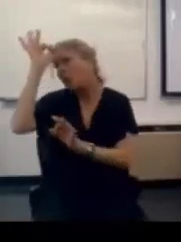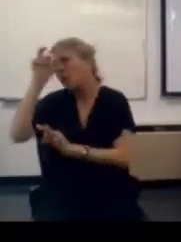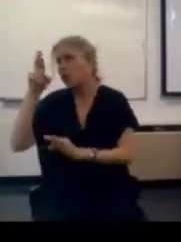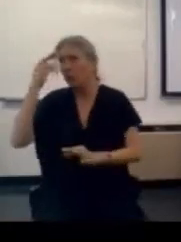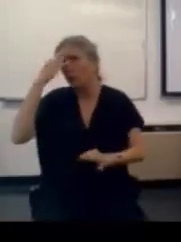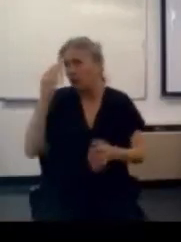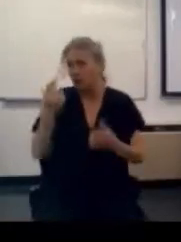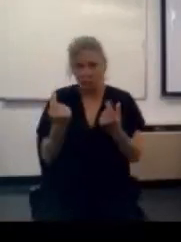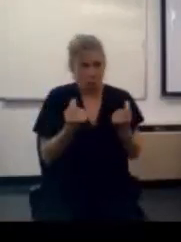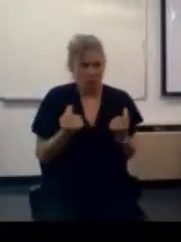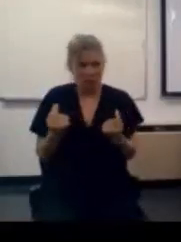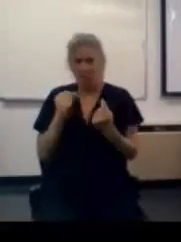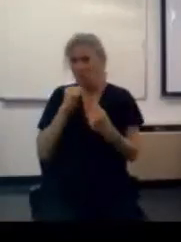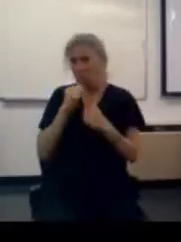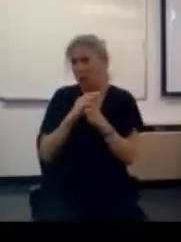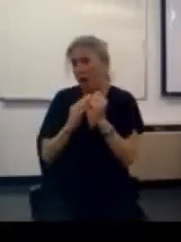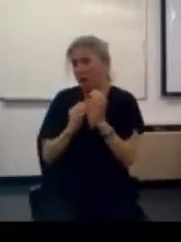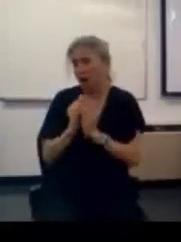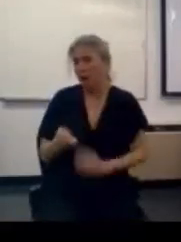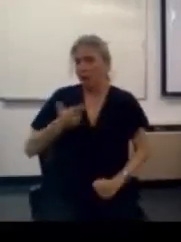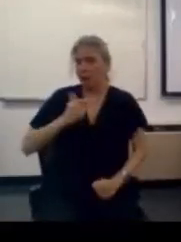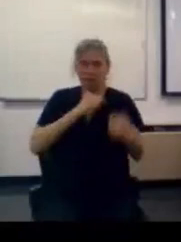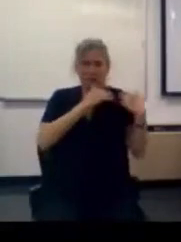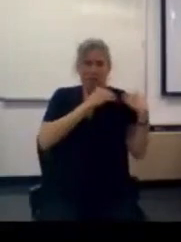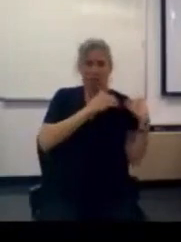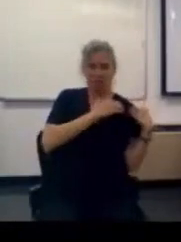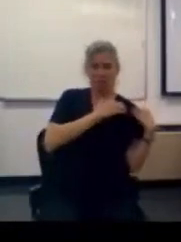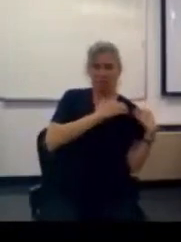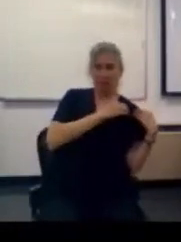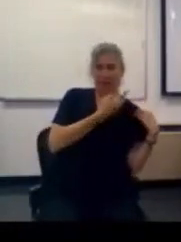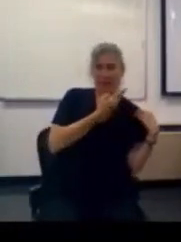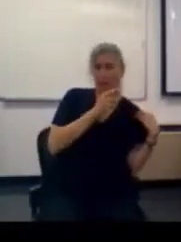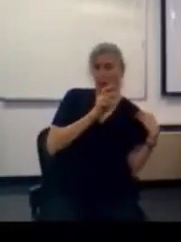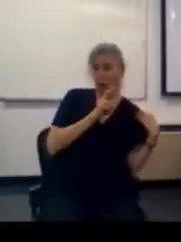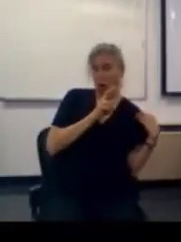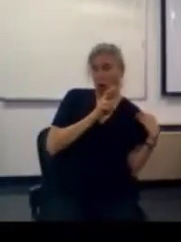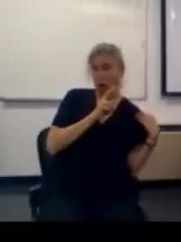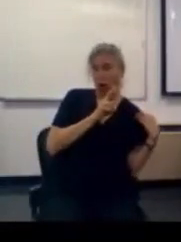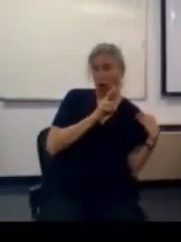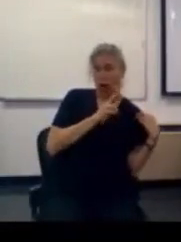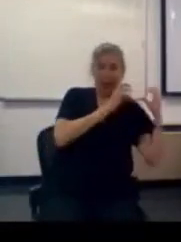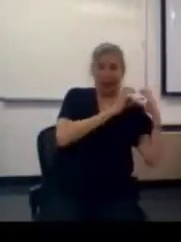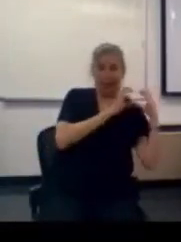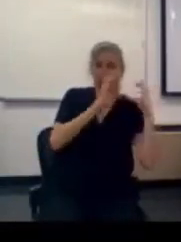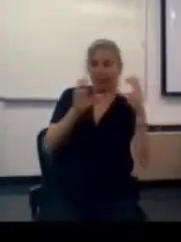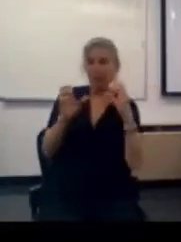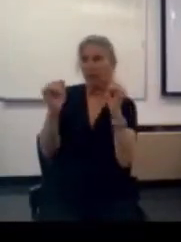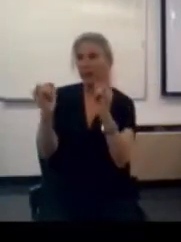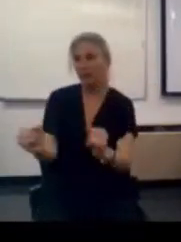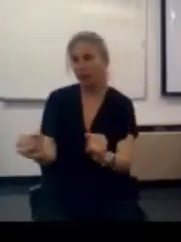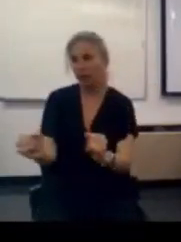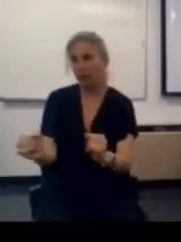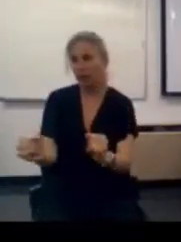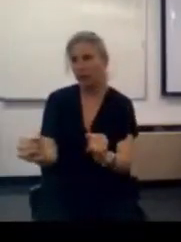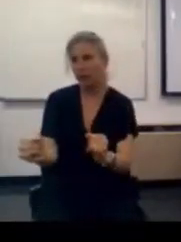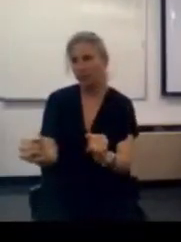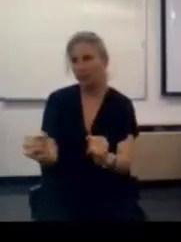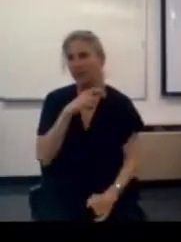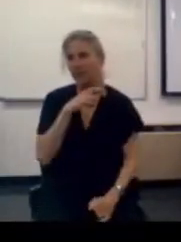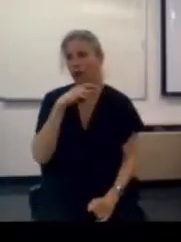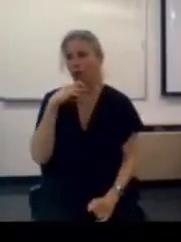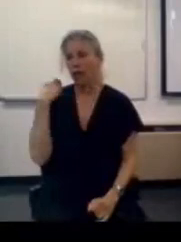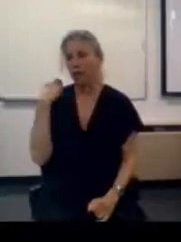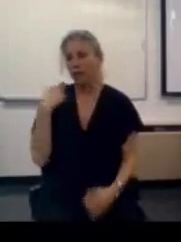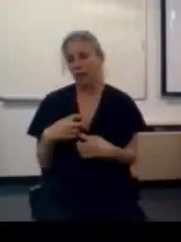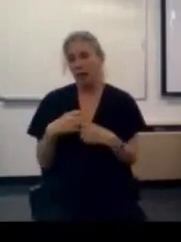of moving forward. And so some of it is on us and some of it is on the individual to take